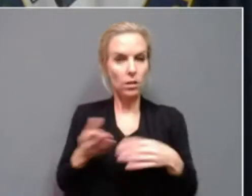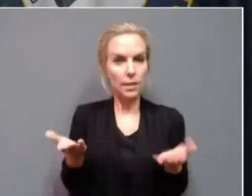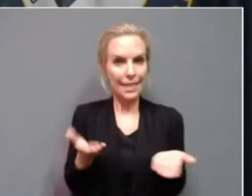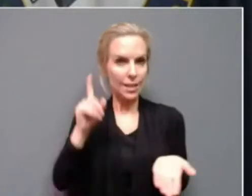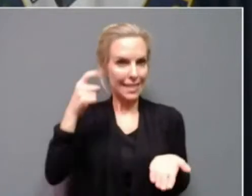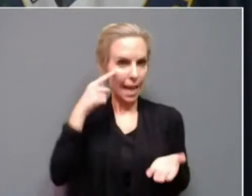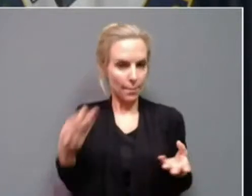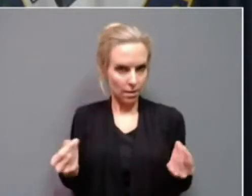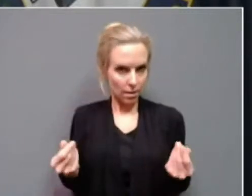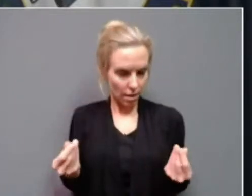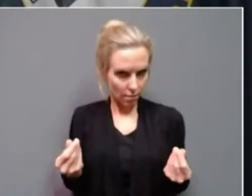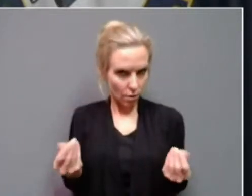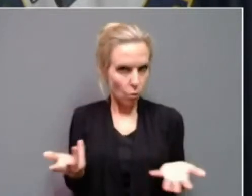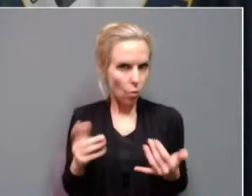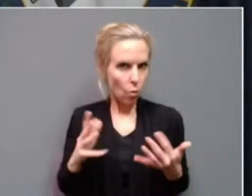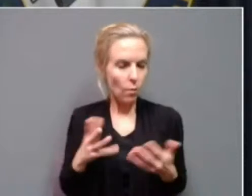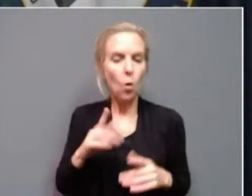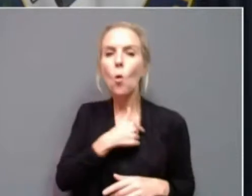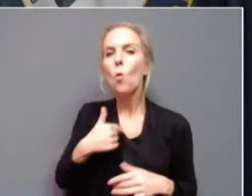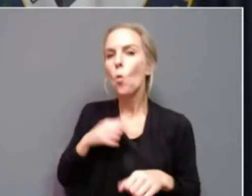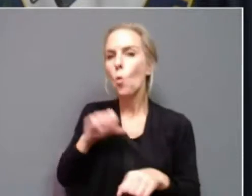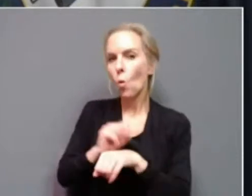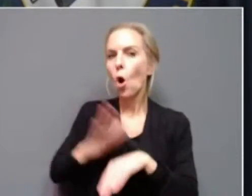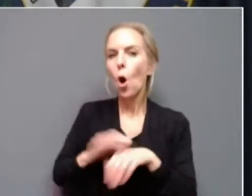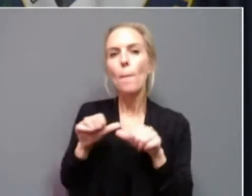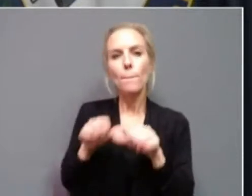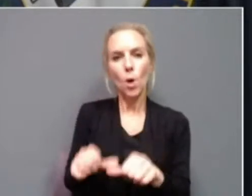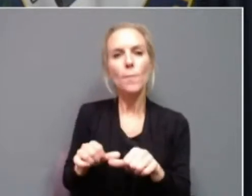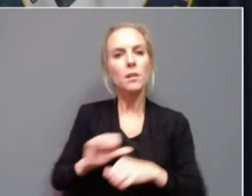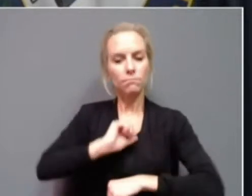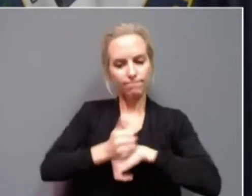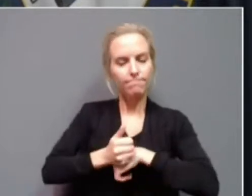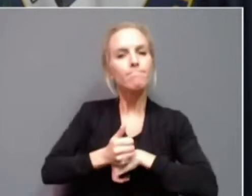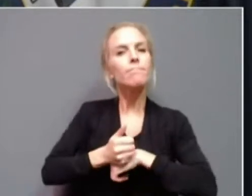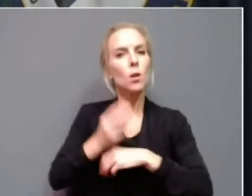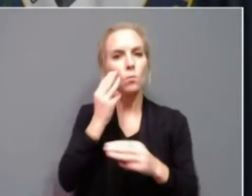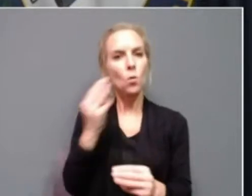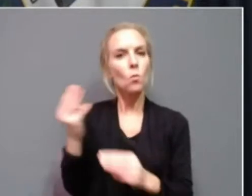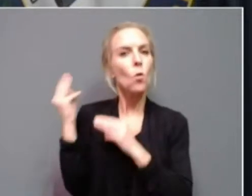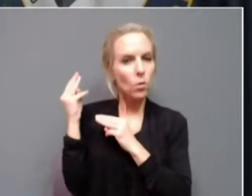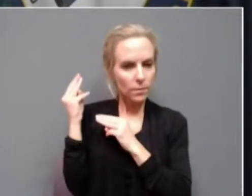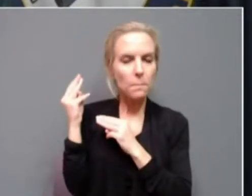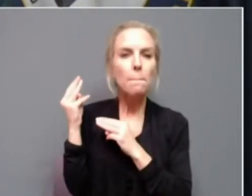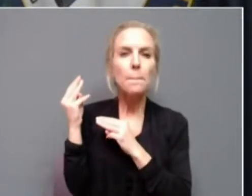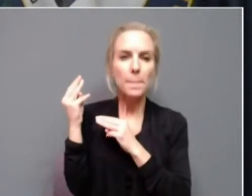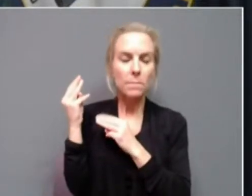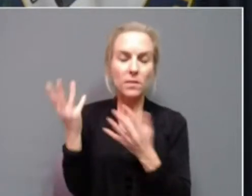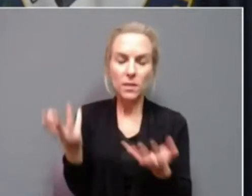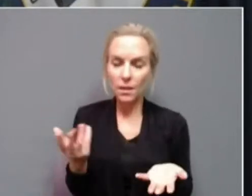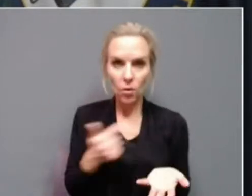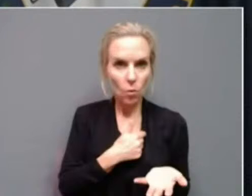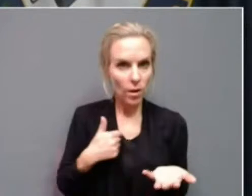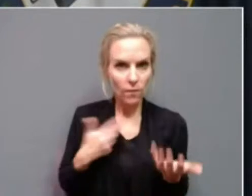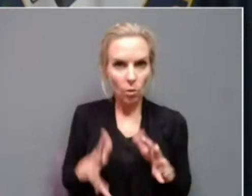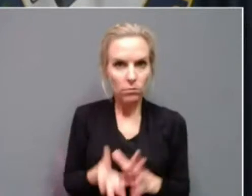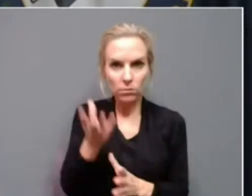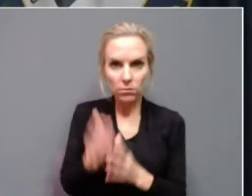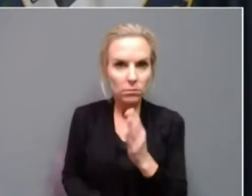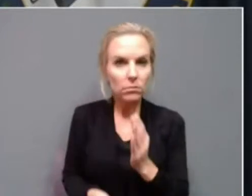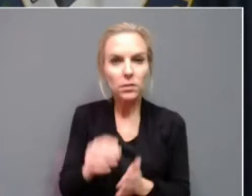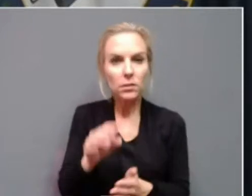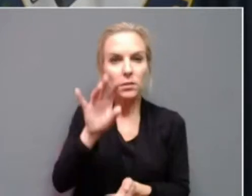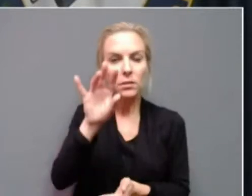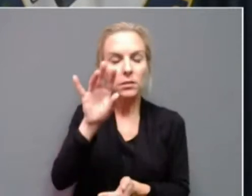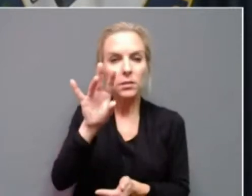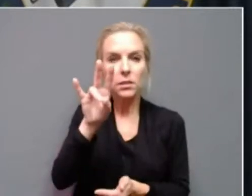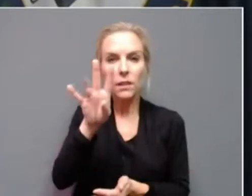we're working on a permanent memorial to have here at the Capitol grounds. When you're going to lose more than 7,400 Kentuckians, one of